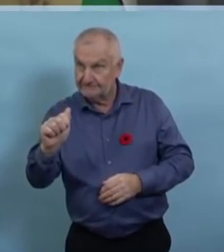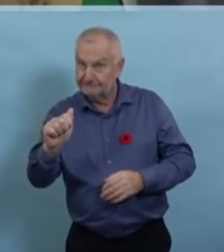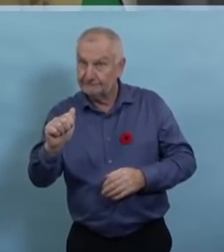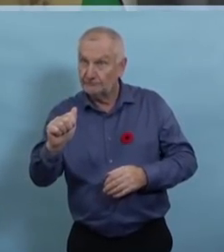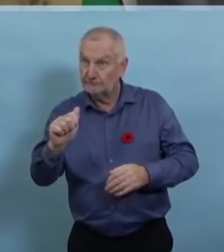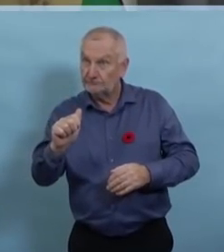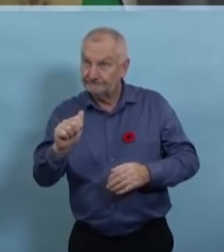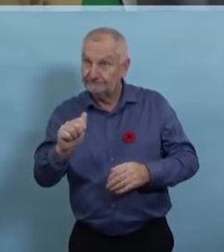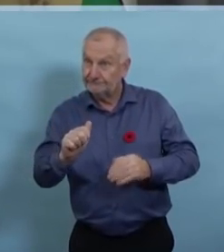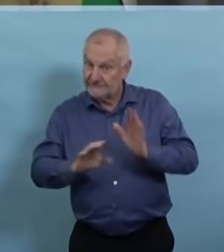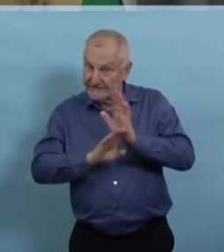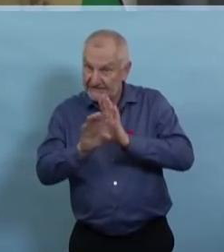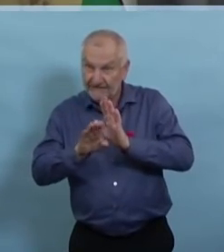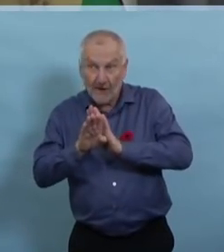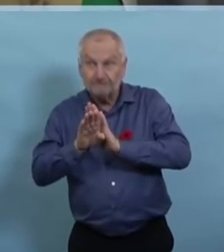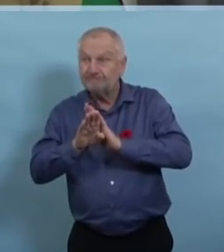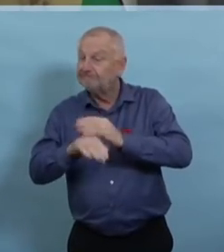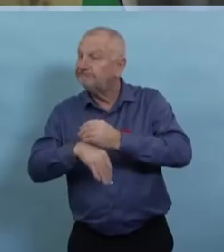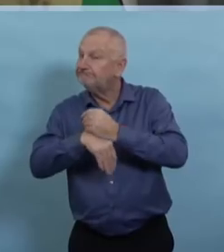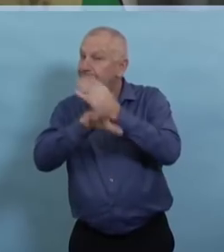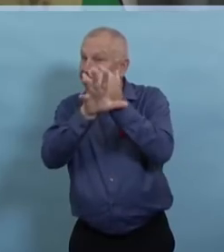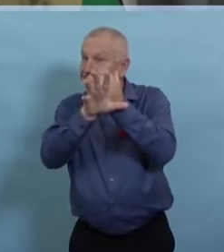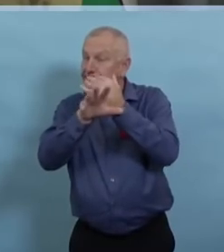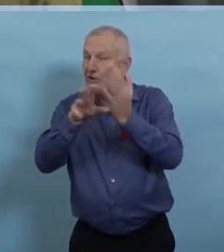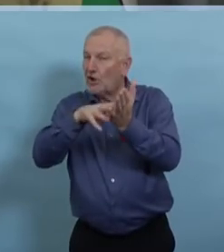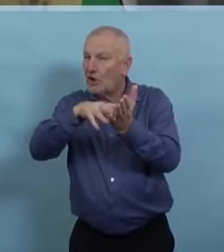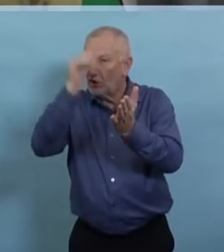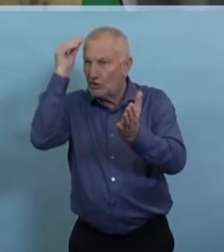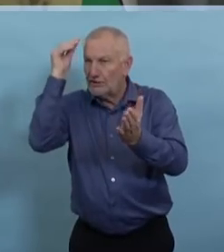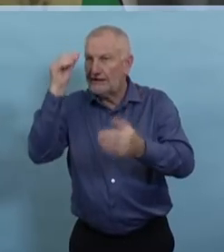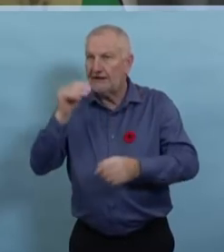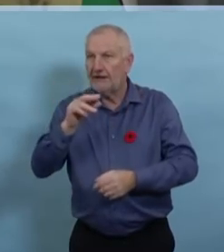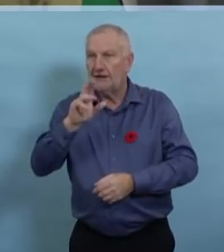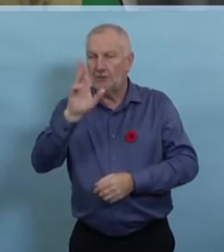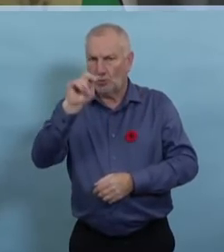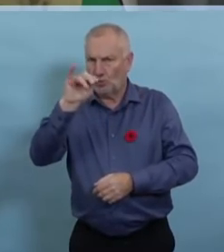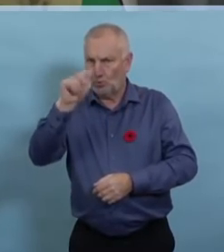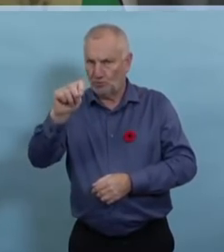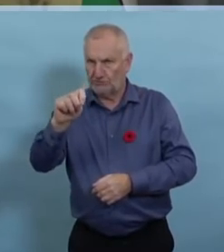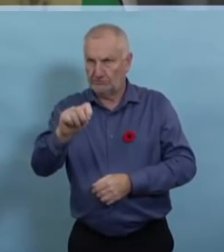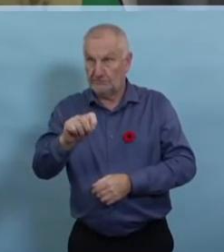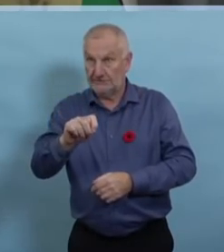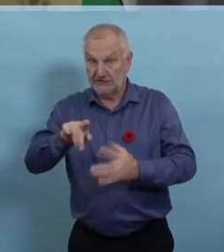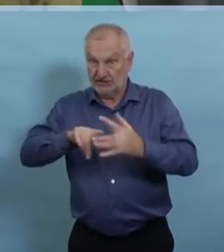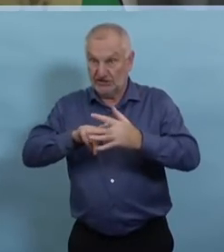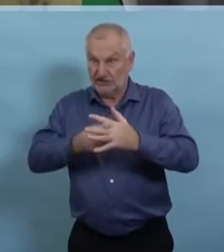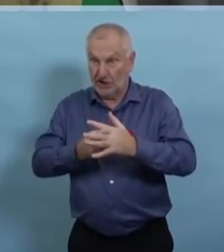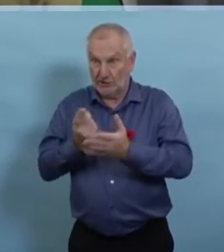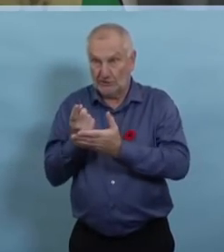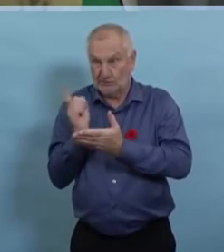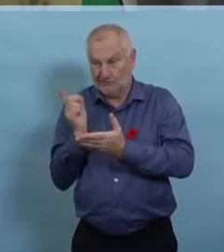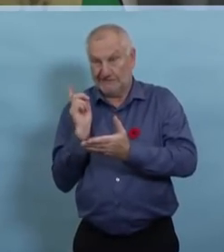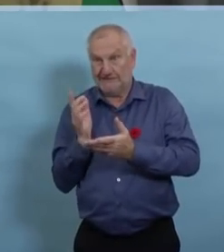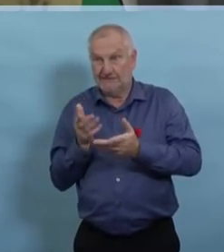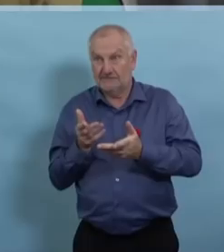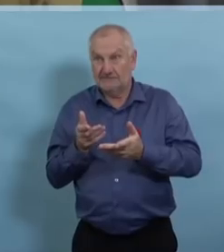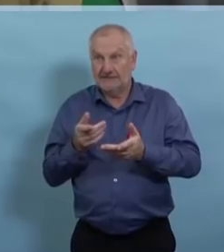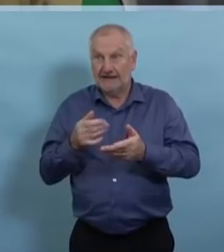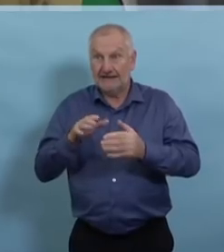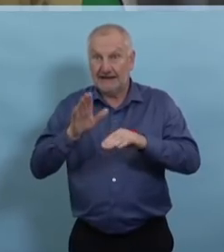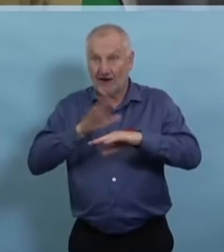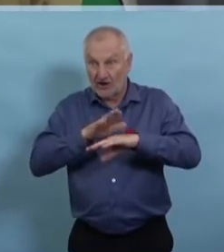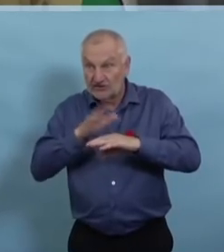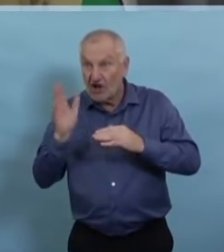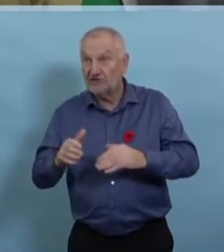remote learning unit. Now, this work began several weeks ago. A consultant has been working over the last many